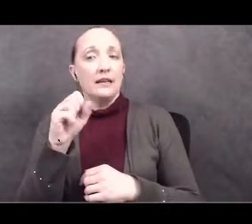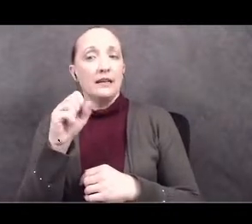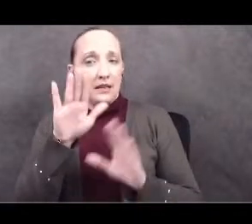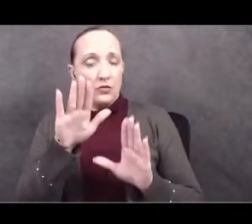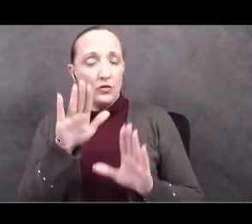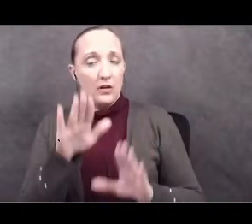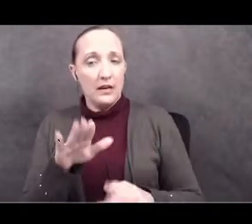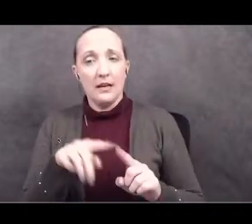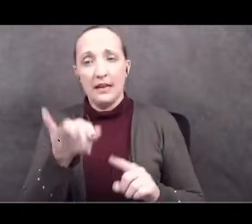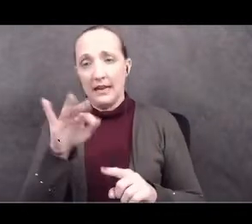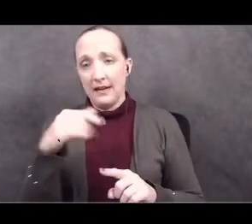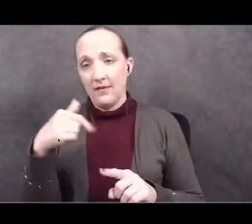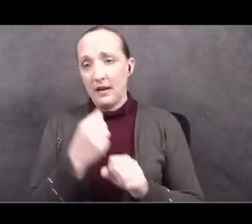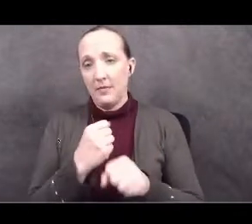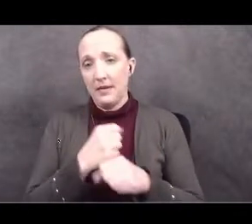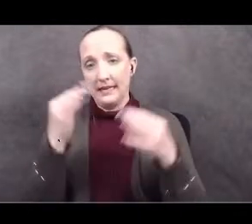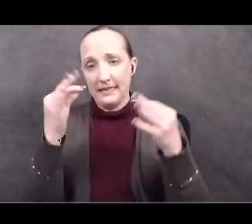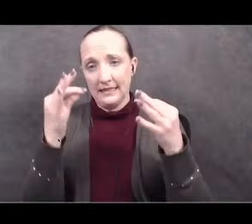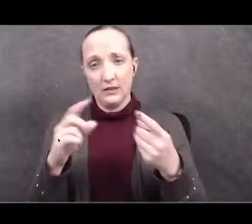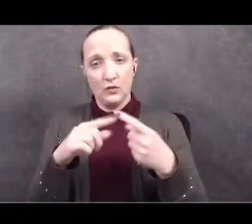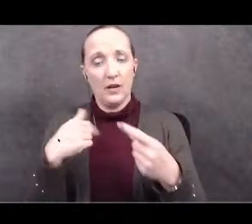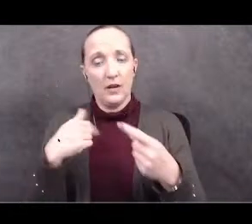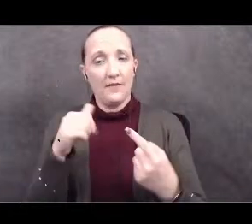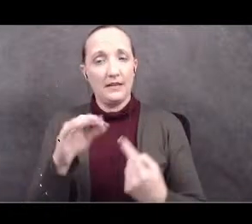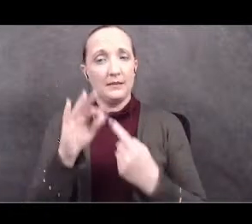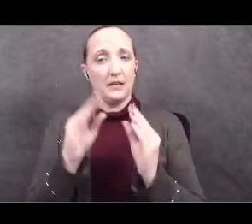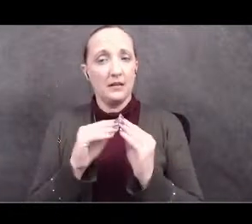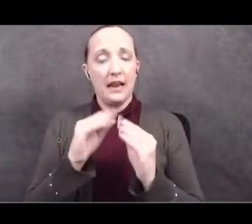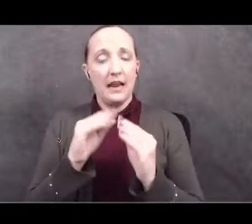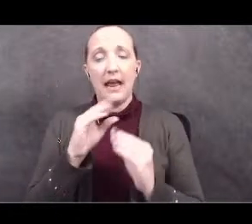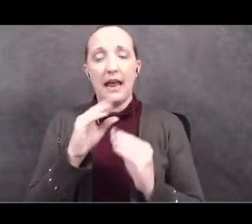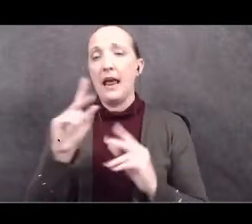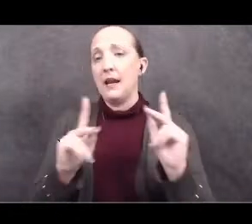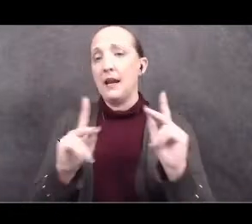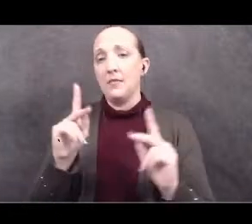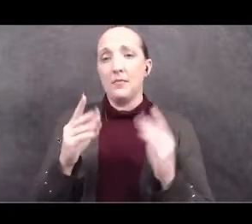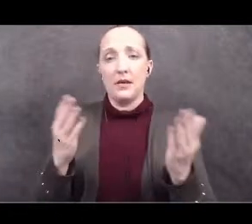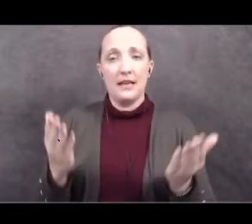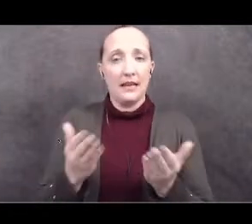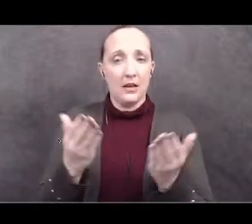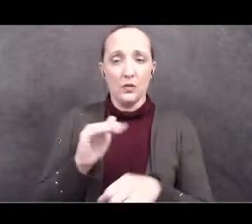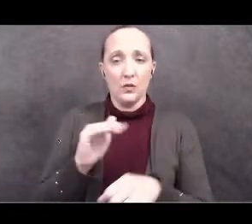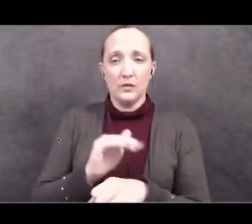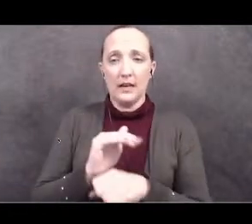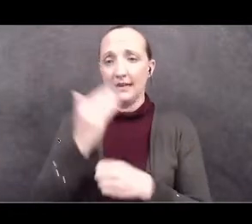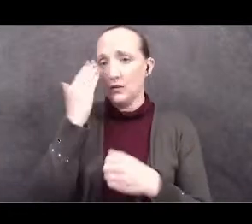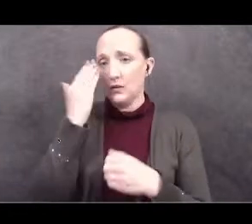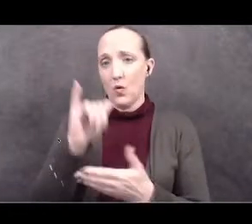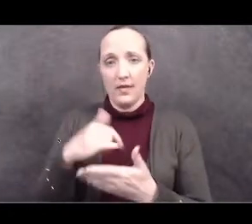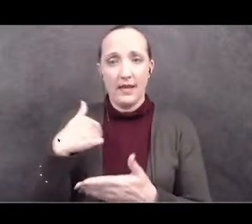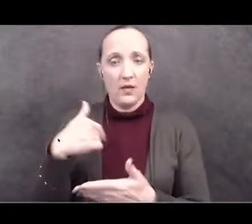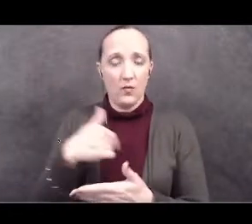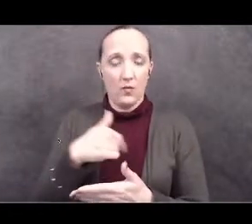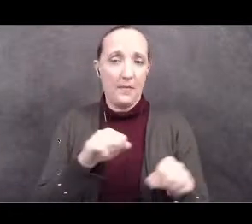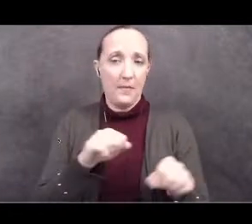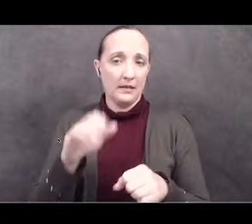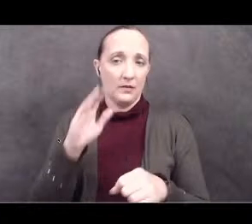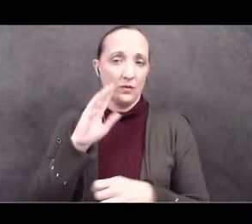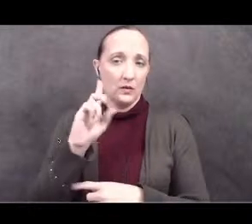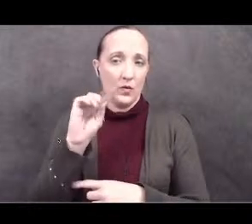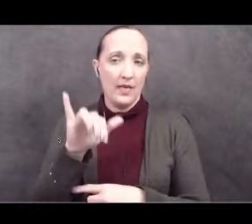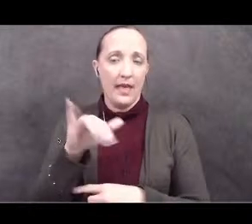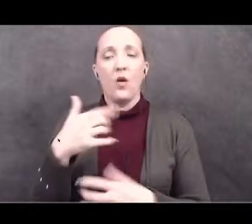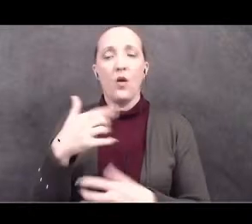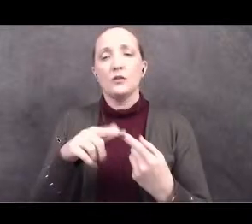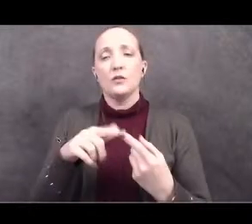we made a decision to have a special meeting and people hearing tonight didn't know that we were going to possibly do that and we just want to be as